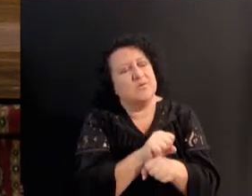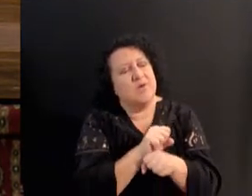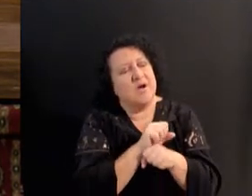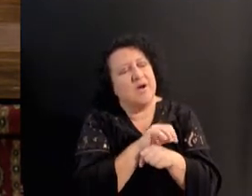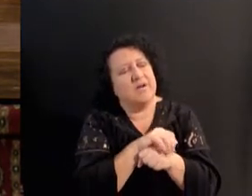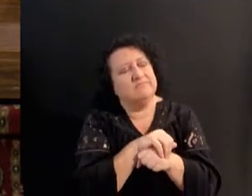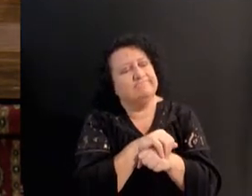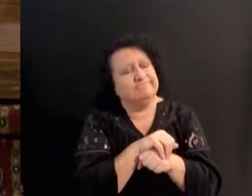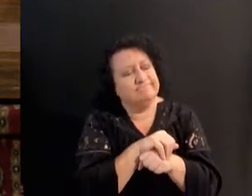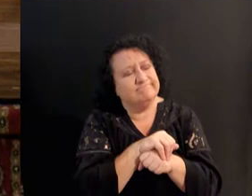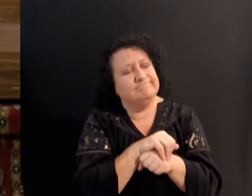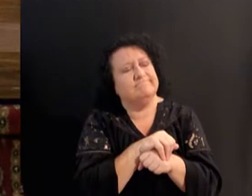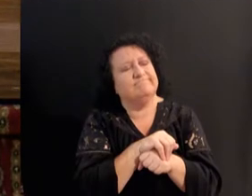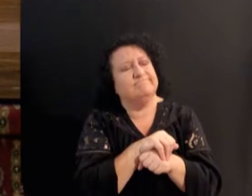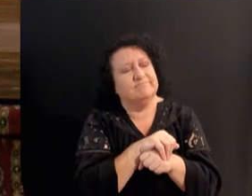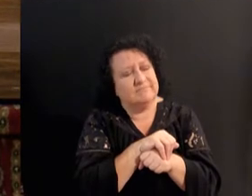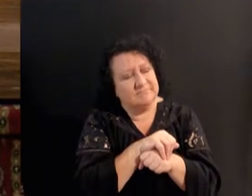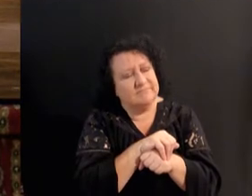the Lord,